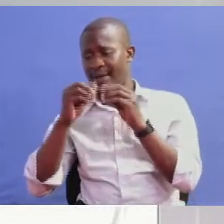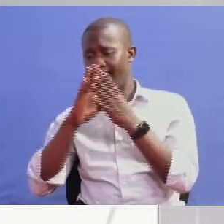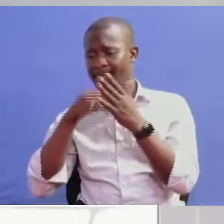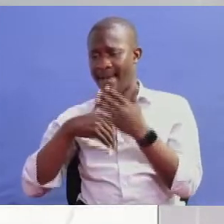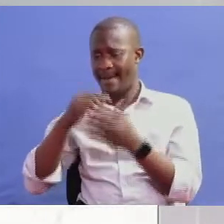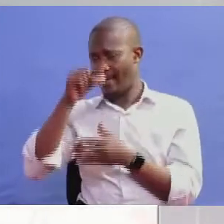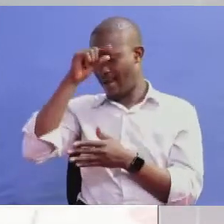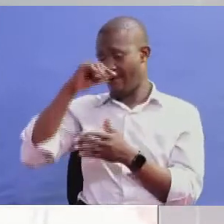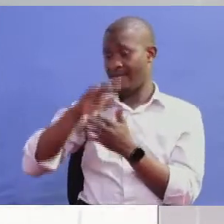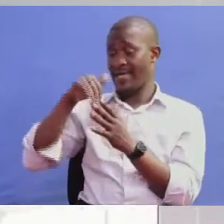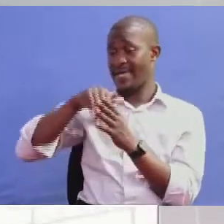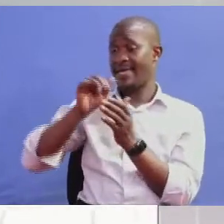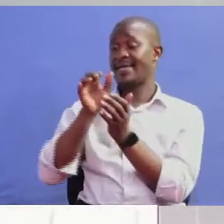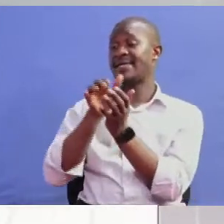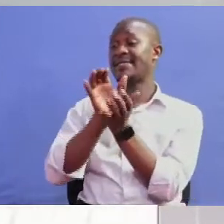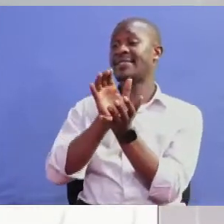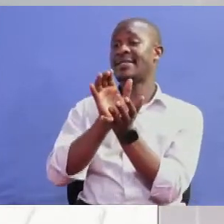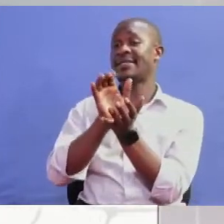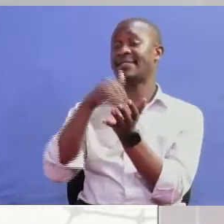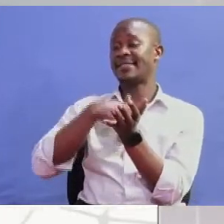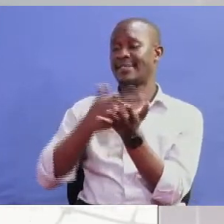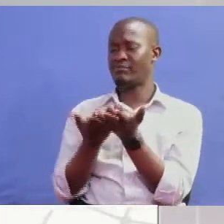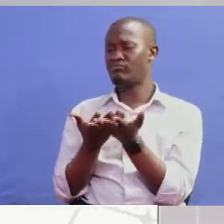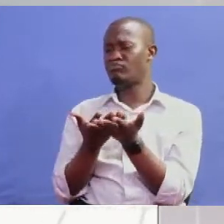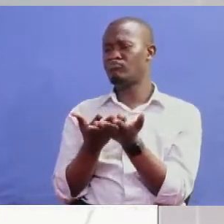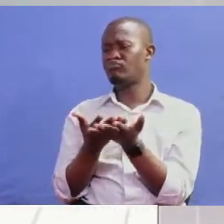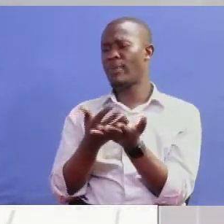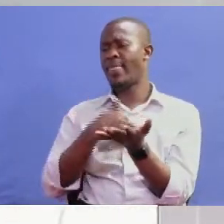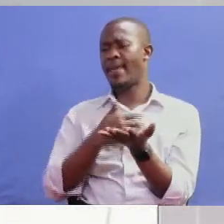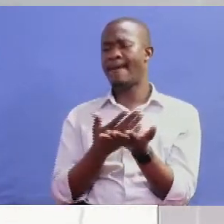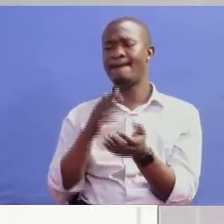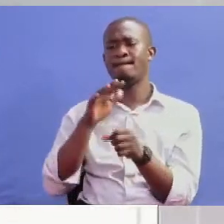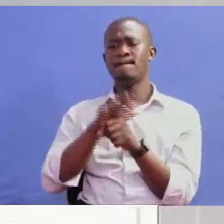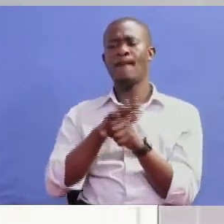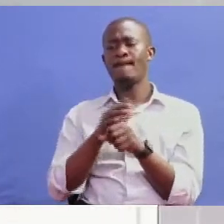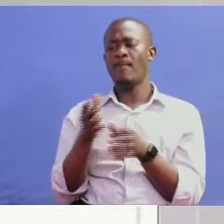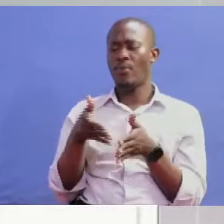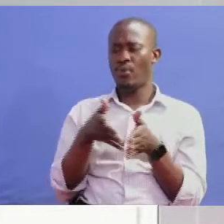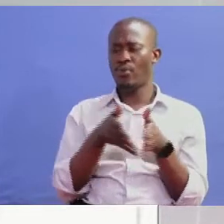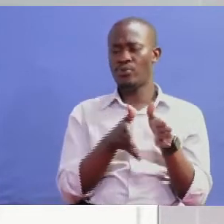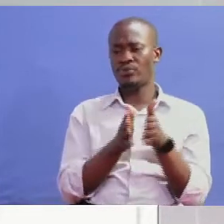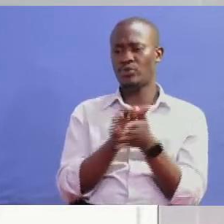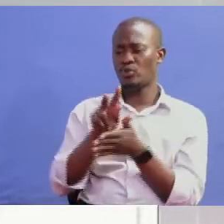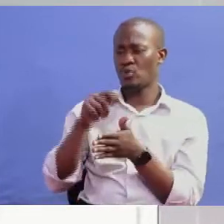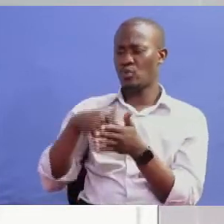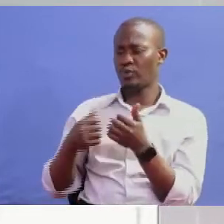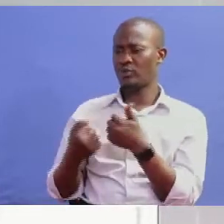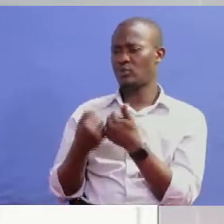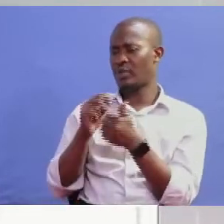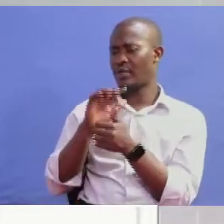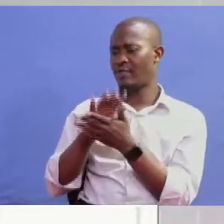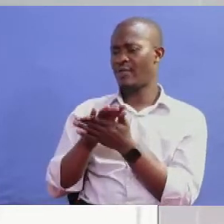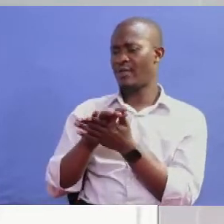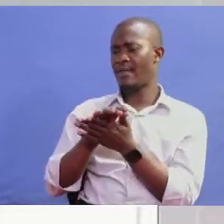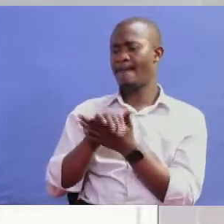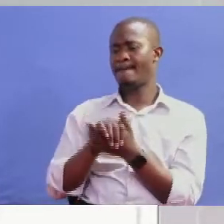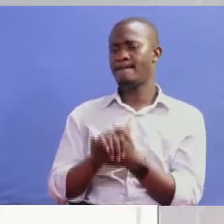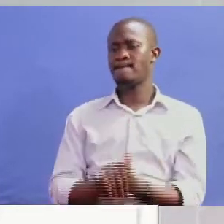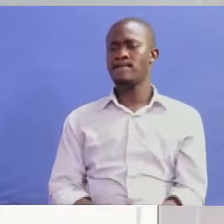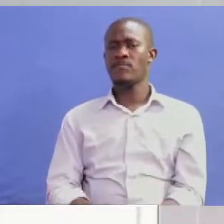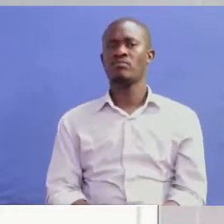along Tana River are a contributing factor to drought and floods. For this and more, take a look at tonight's County Wrap with Cynthia Nderitu.